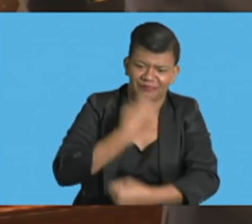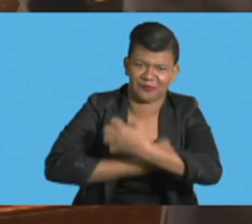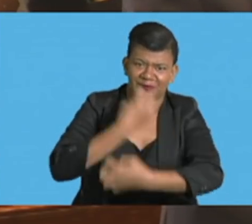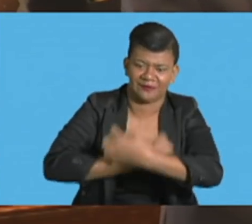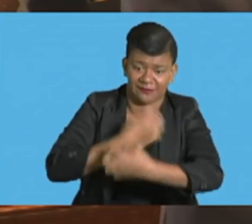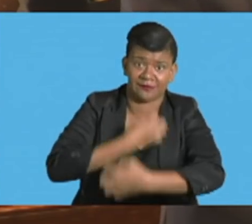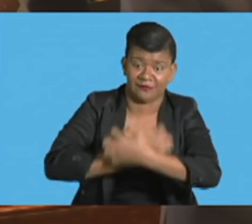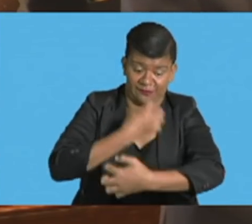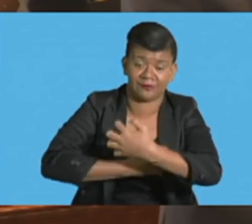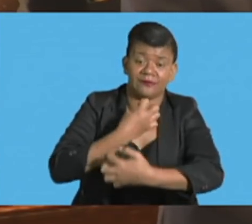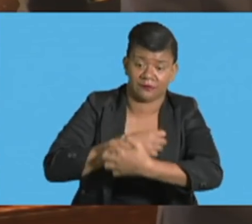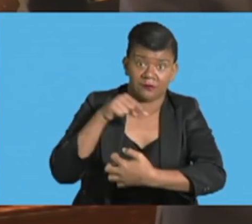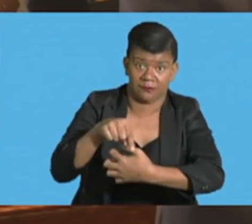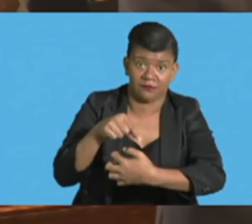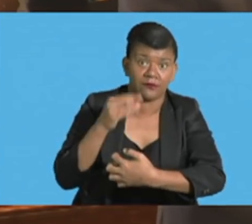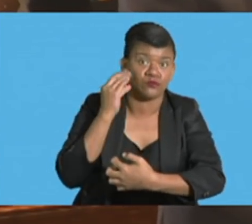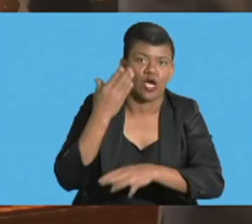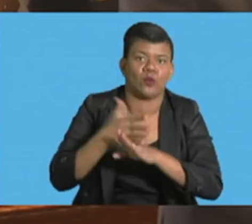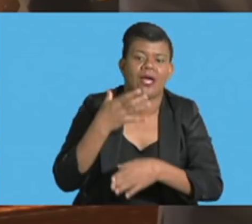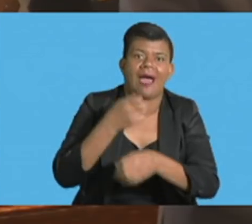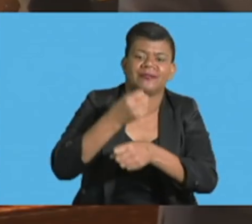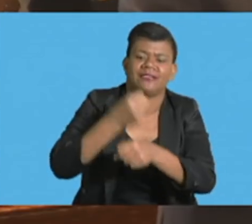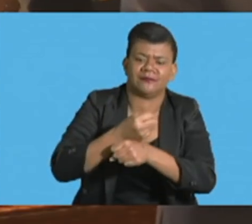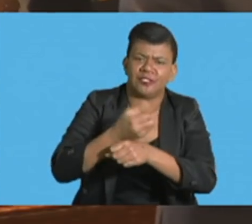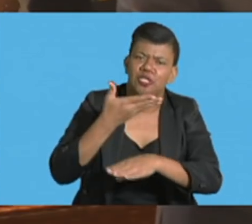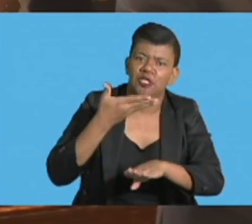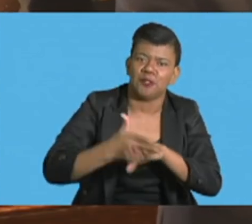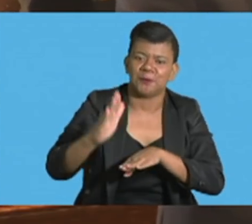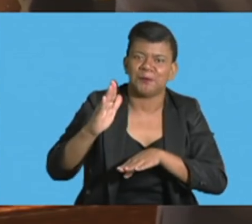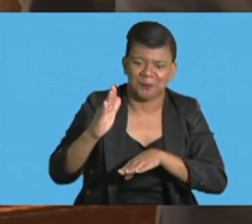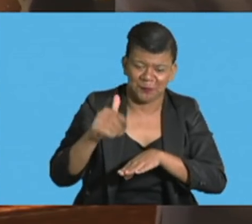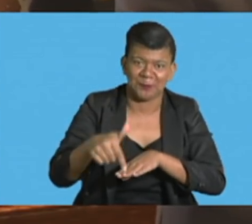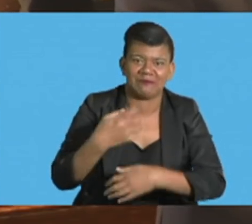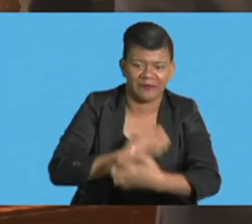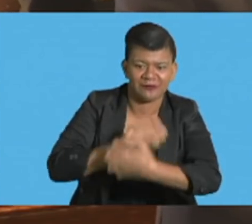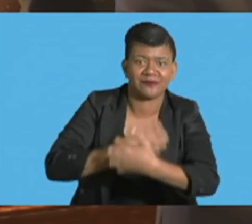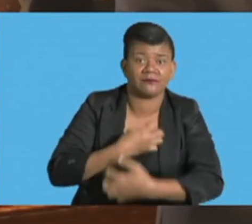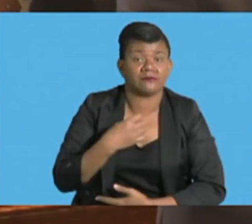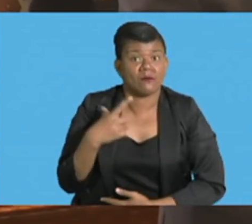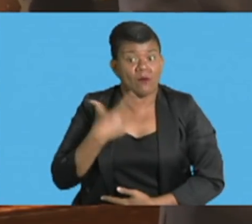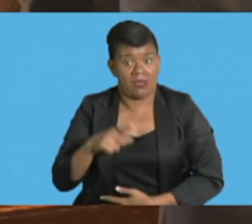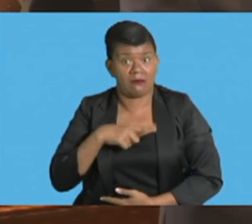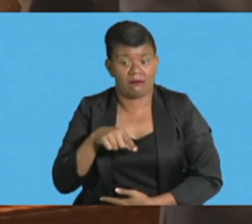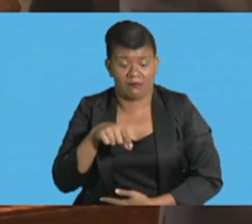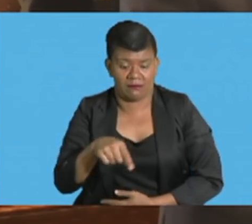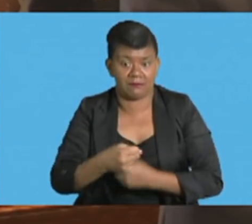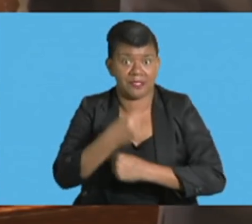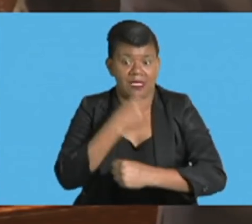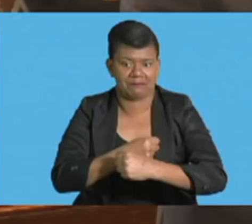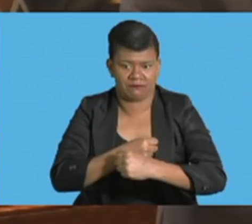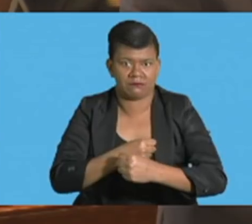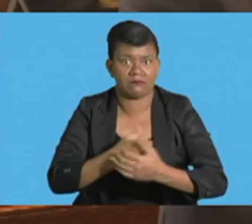figures it put up last year in crushing cane. But the reason why this crushing season is shaping up to be a success isn't